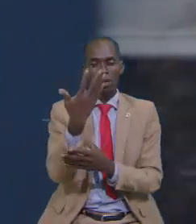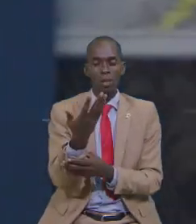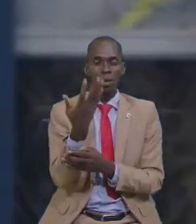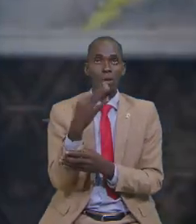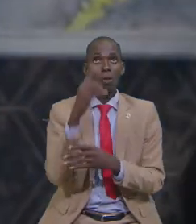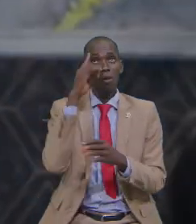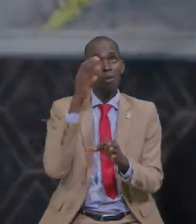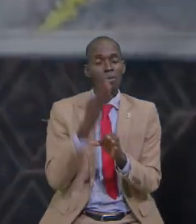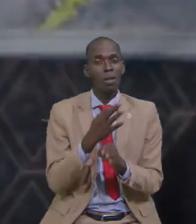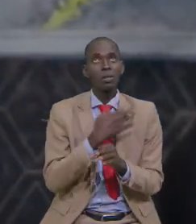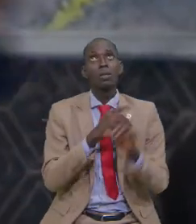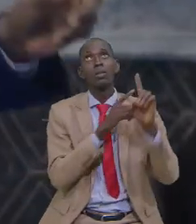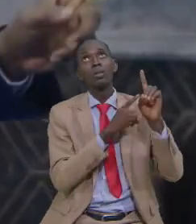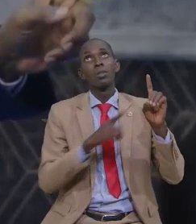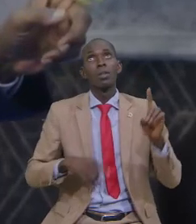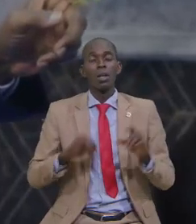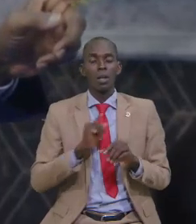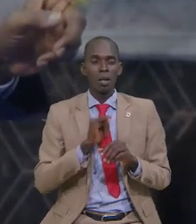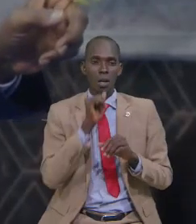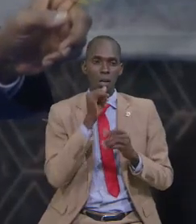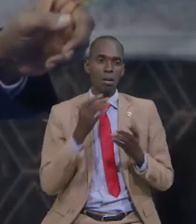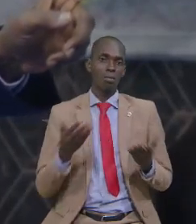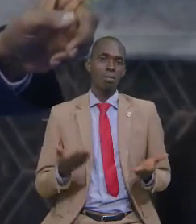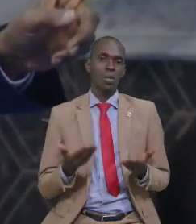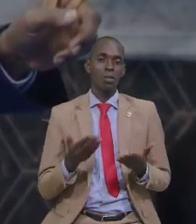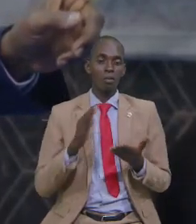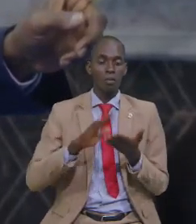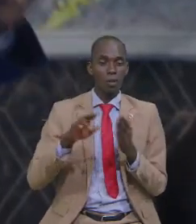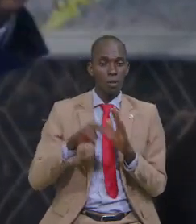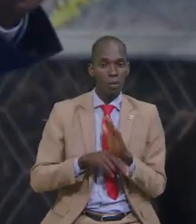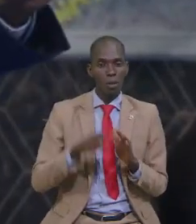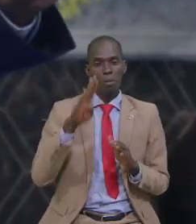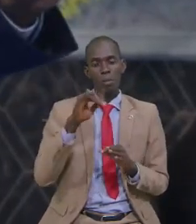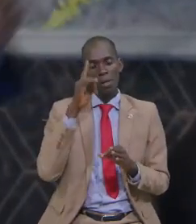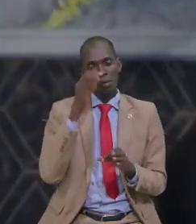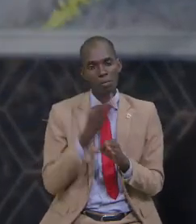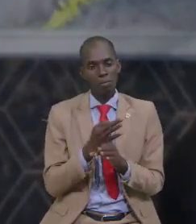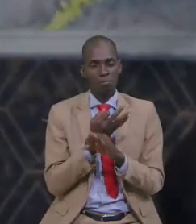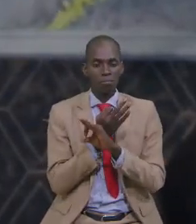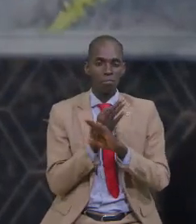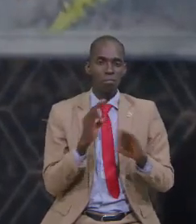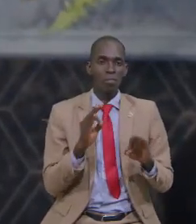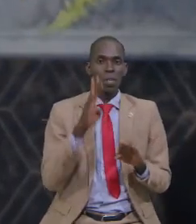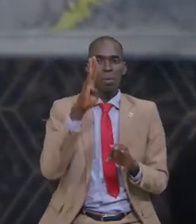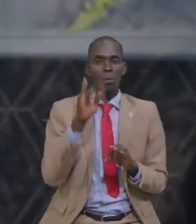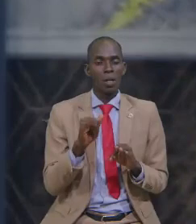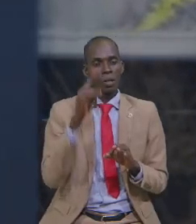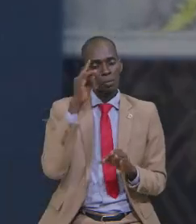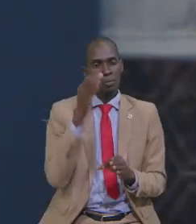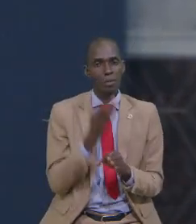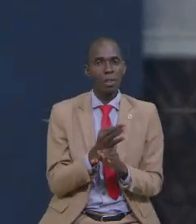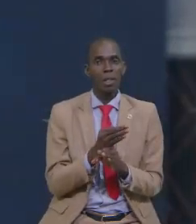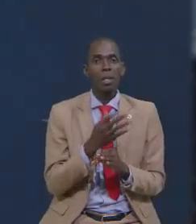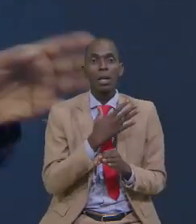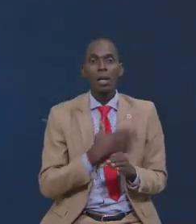say, Lord, I am here. Forgiveness by faith, freedom by faith. And he